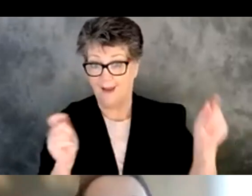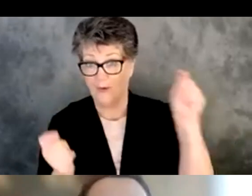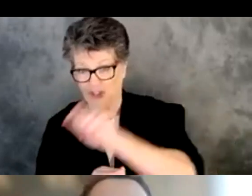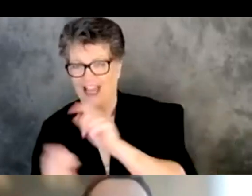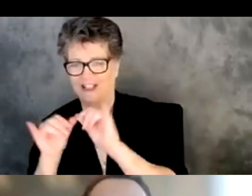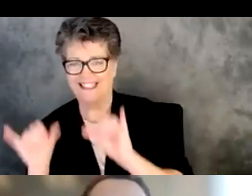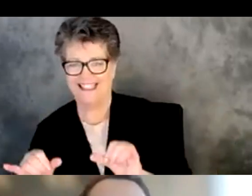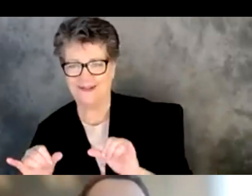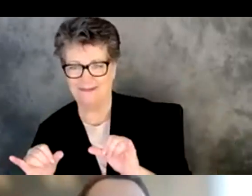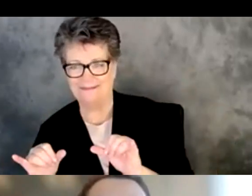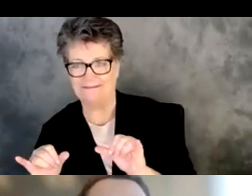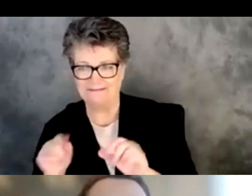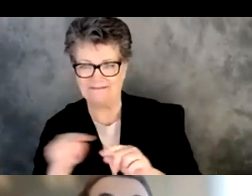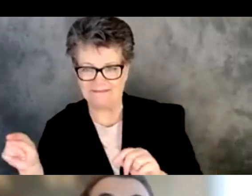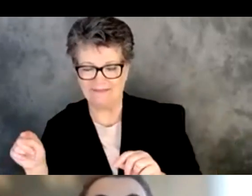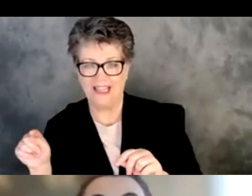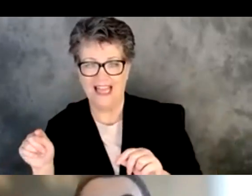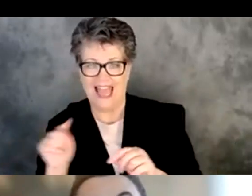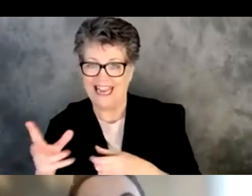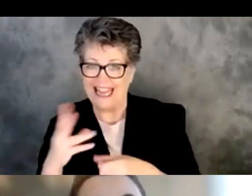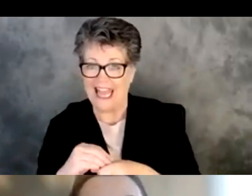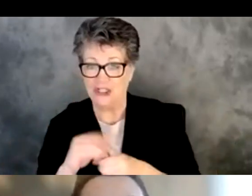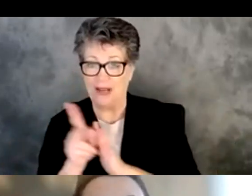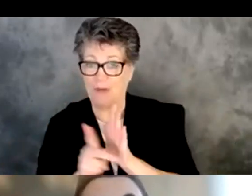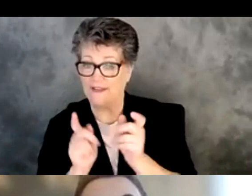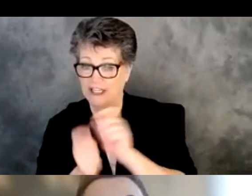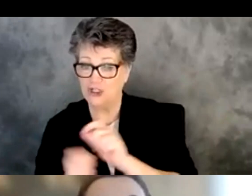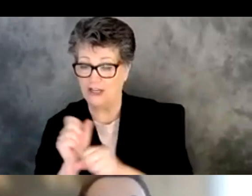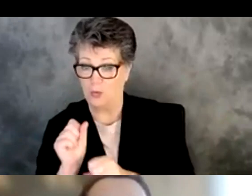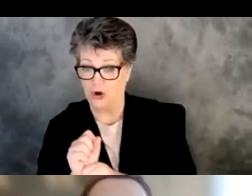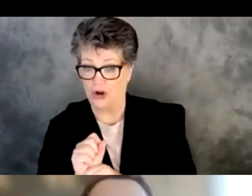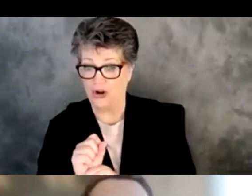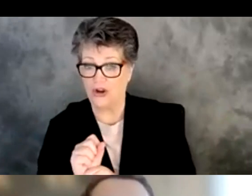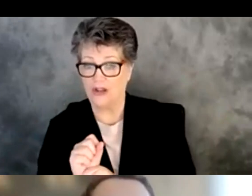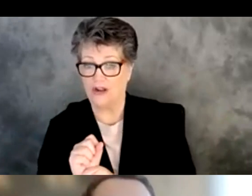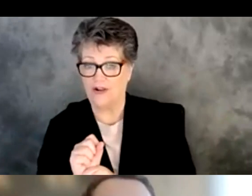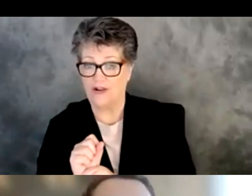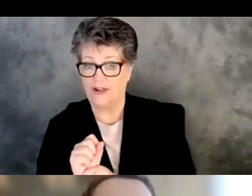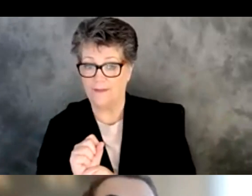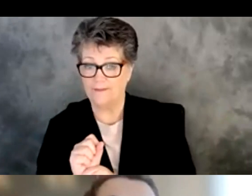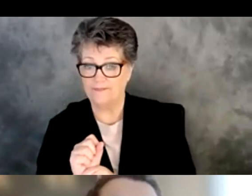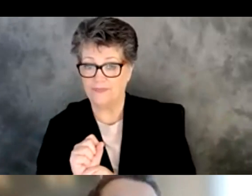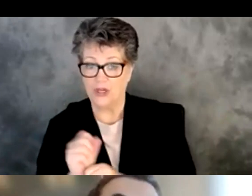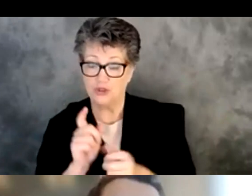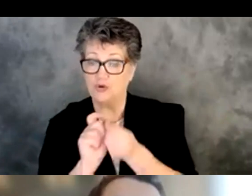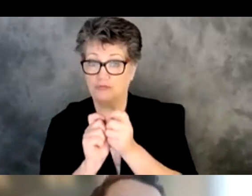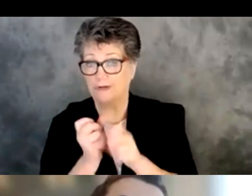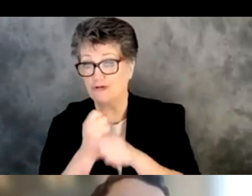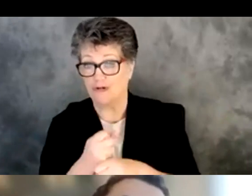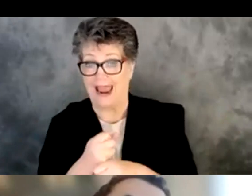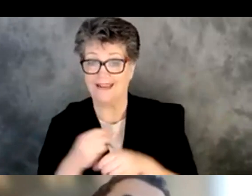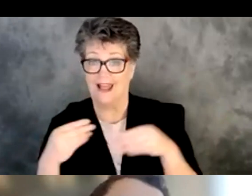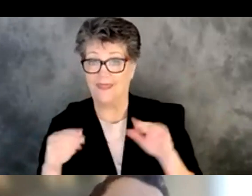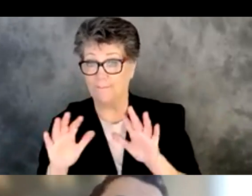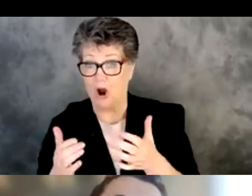systems and engaging in policy change work to create the market and